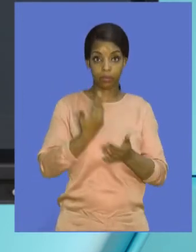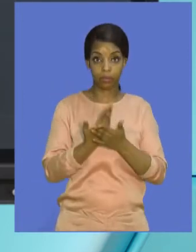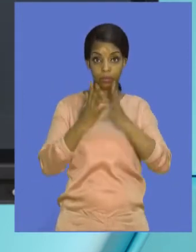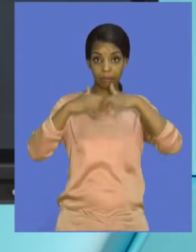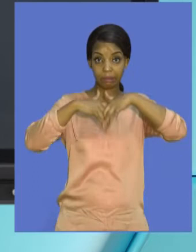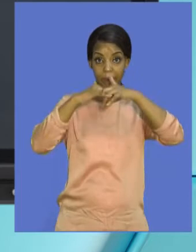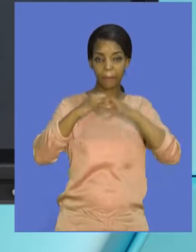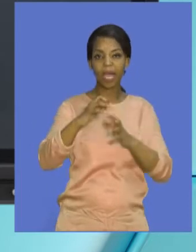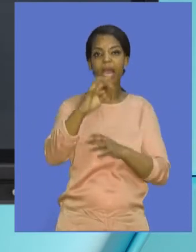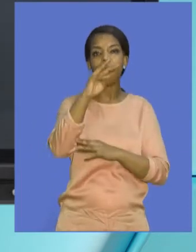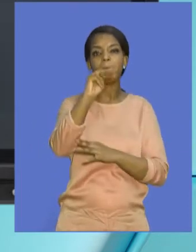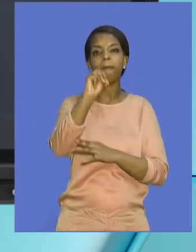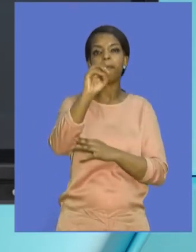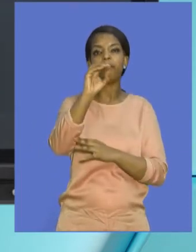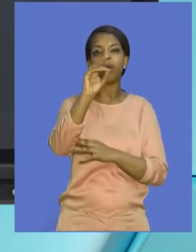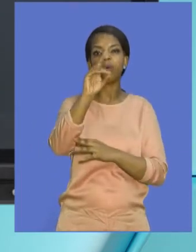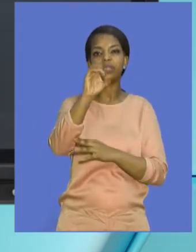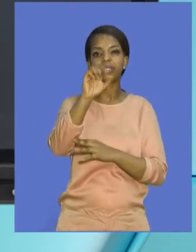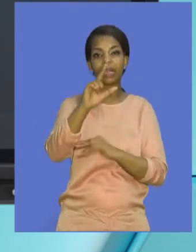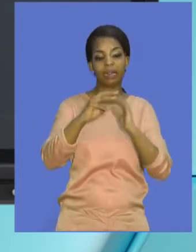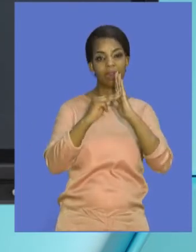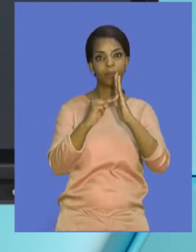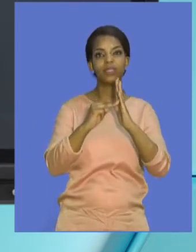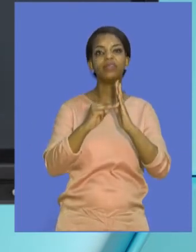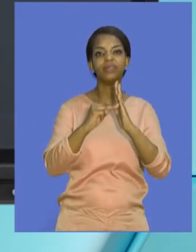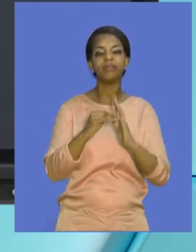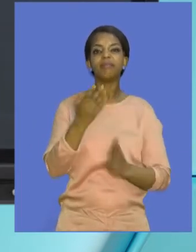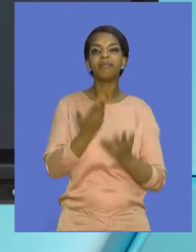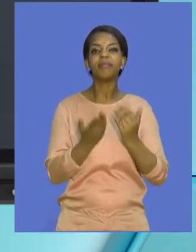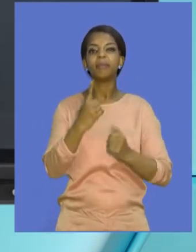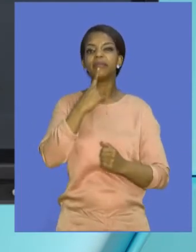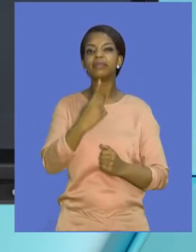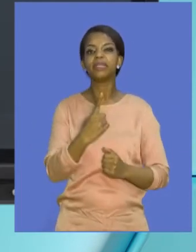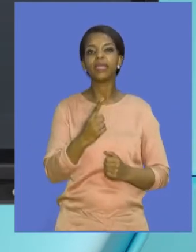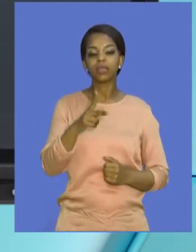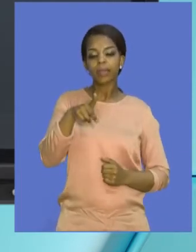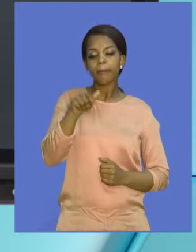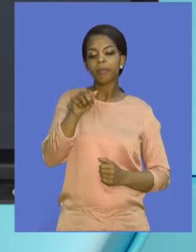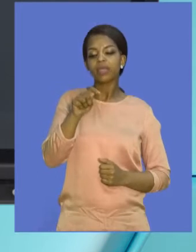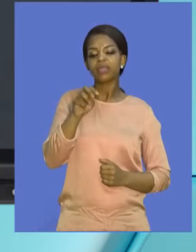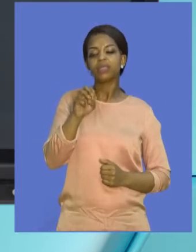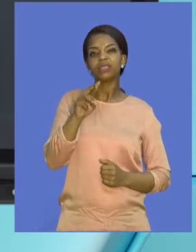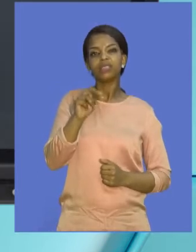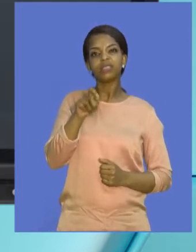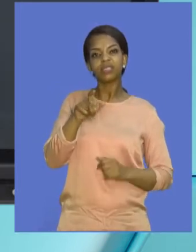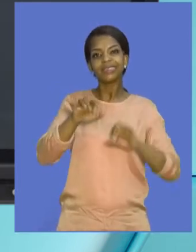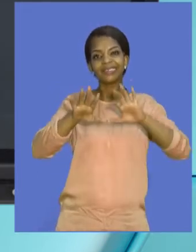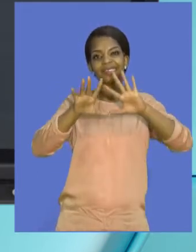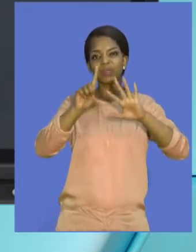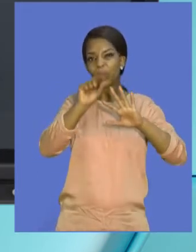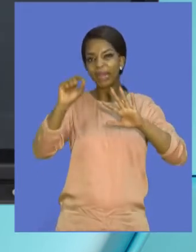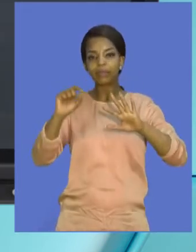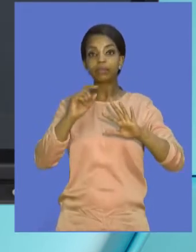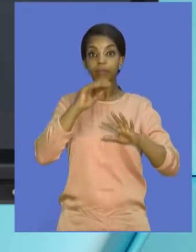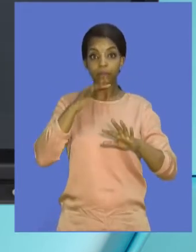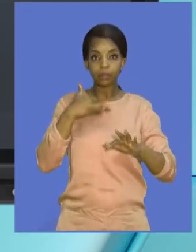maybe 100th term, I can find out what exactly that term is going to be used based on